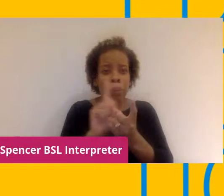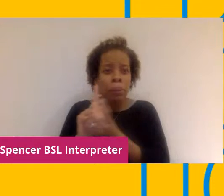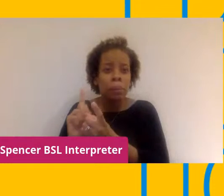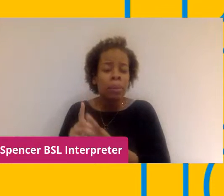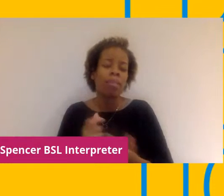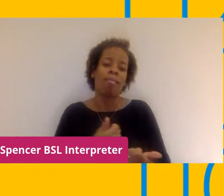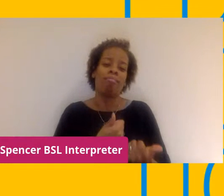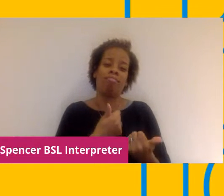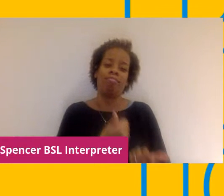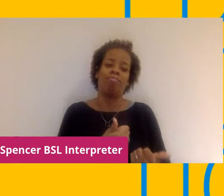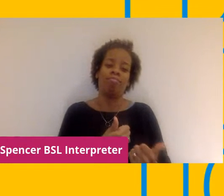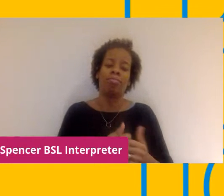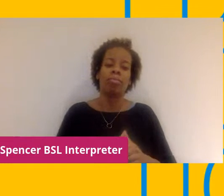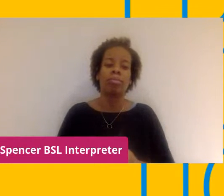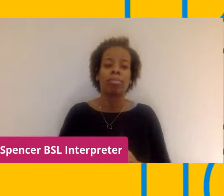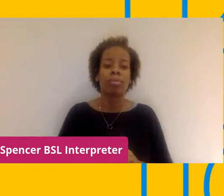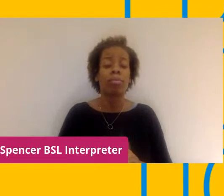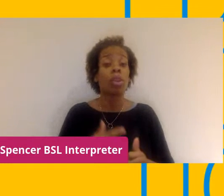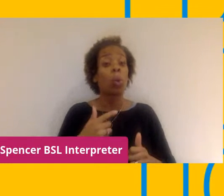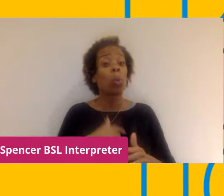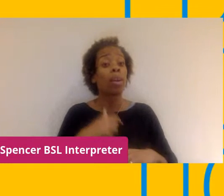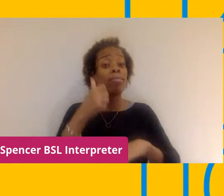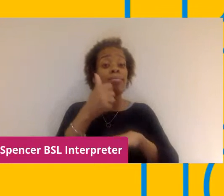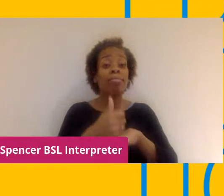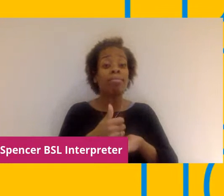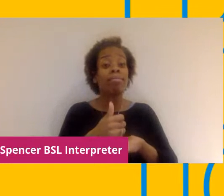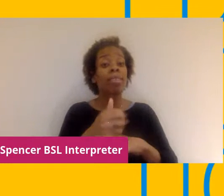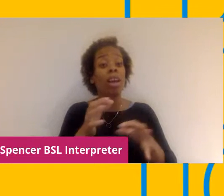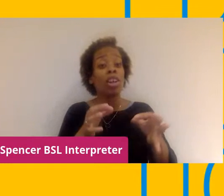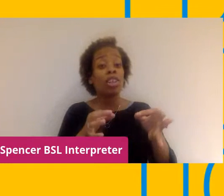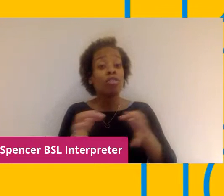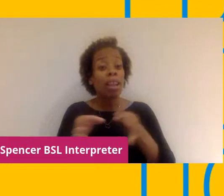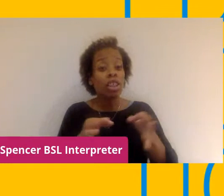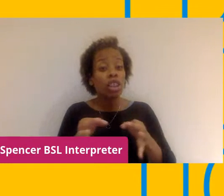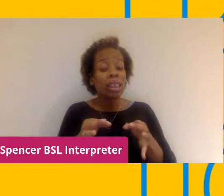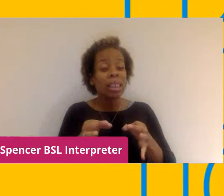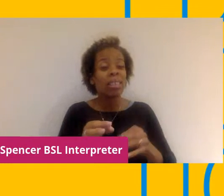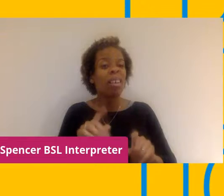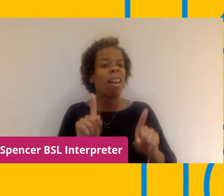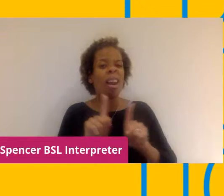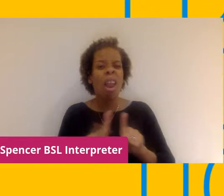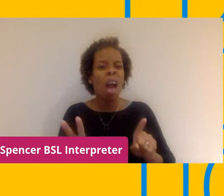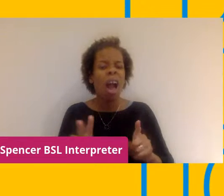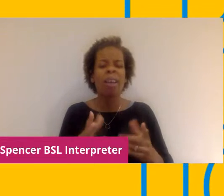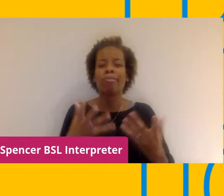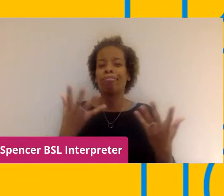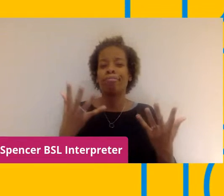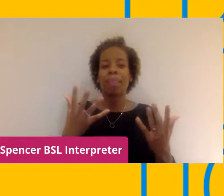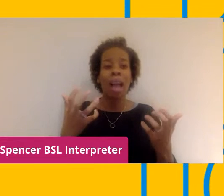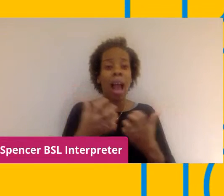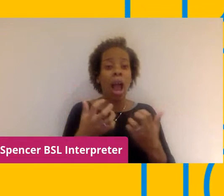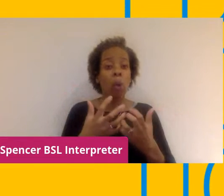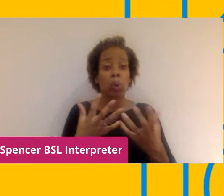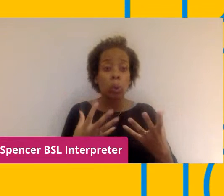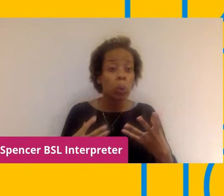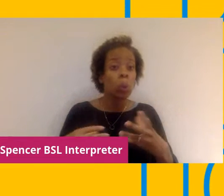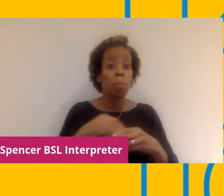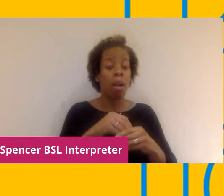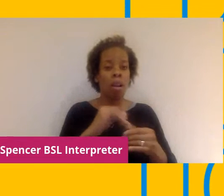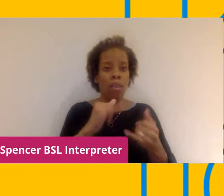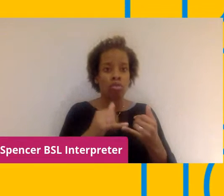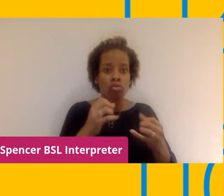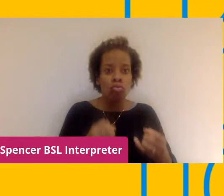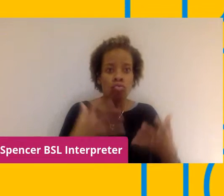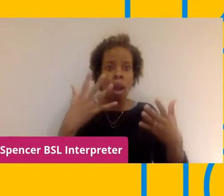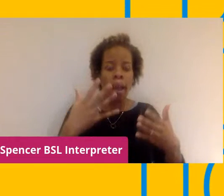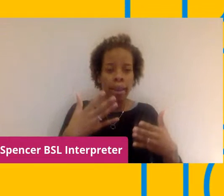work, I think, formulating strategies for professional services staff, for example, in how to take part in action short of a strike. And